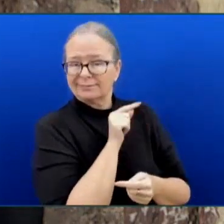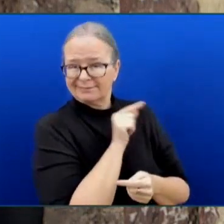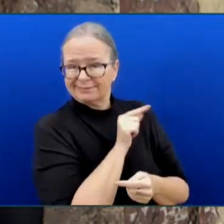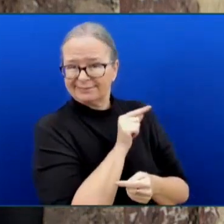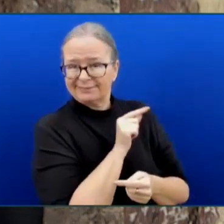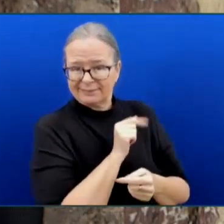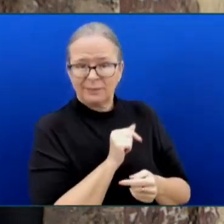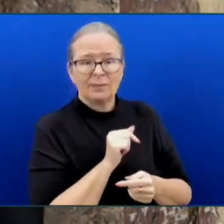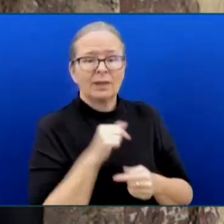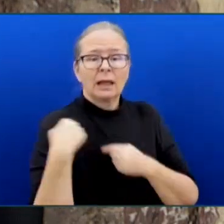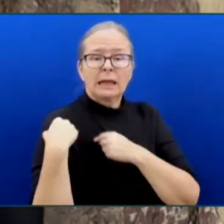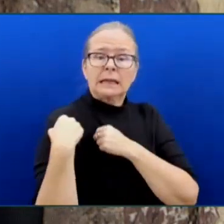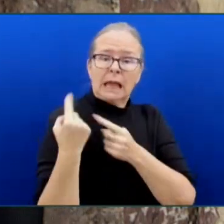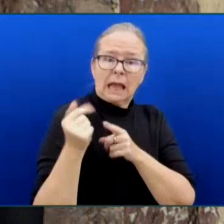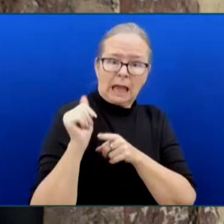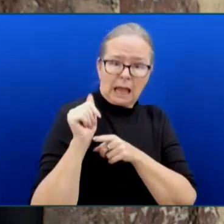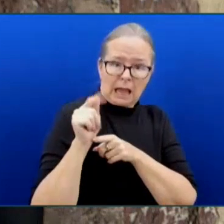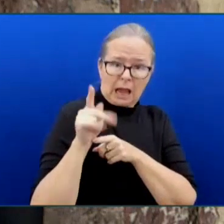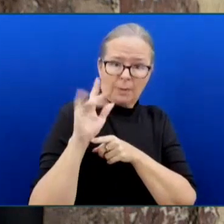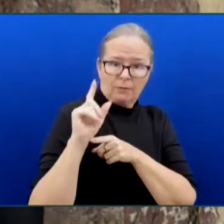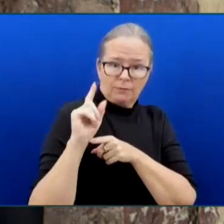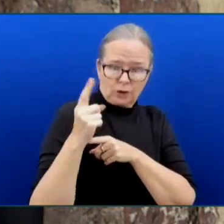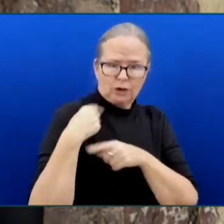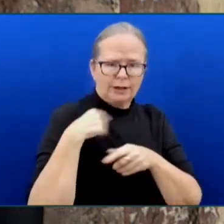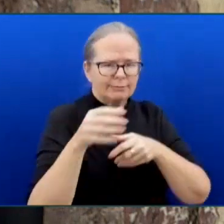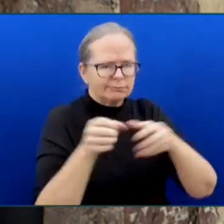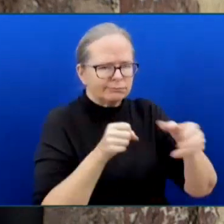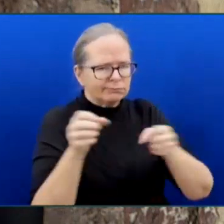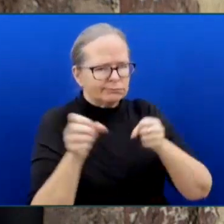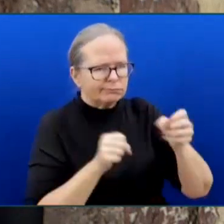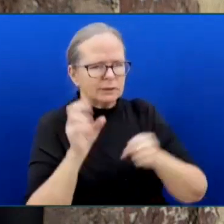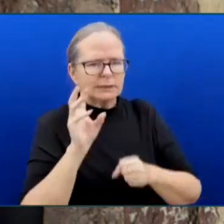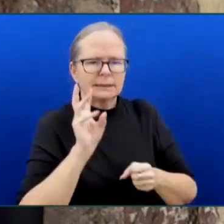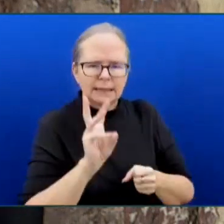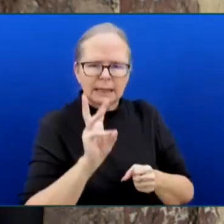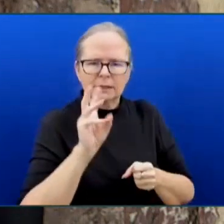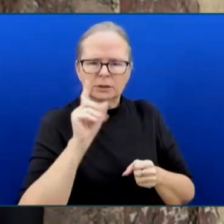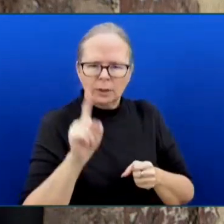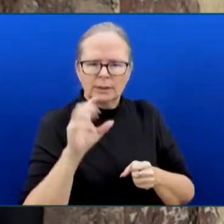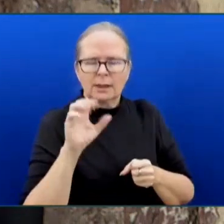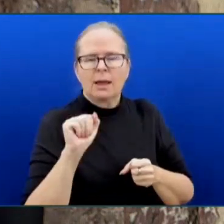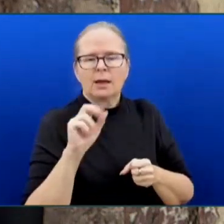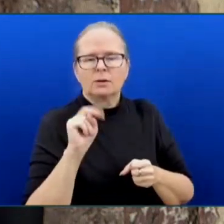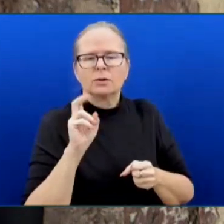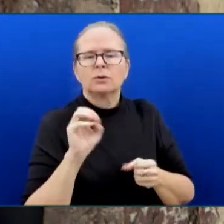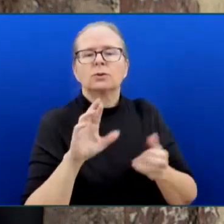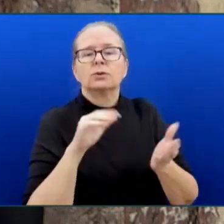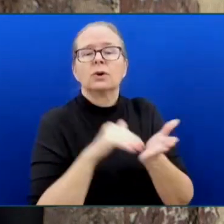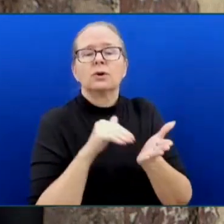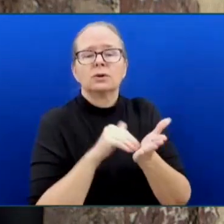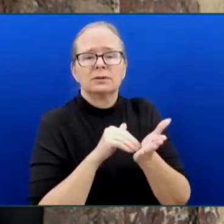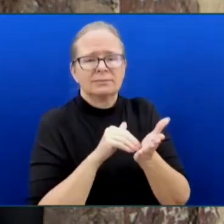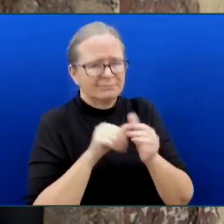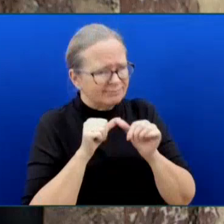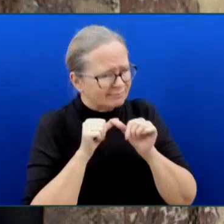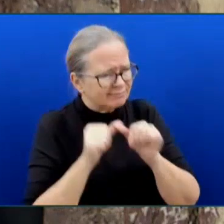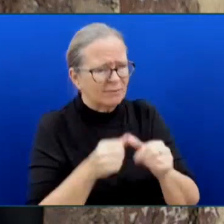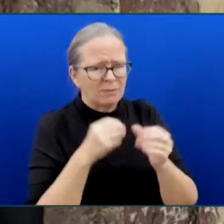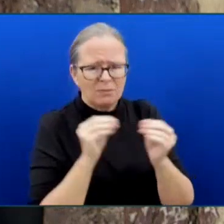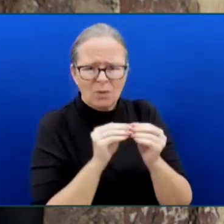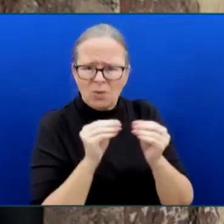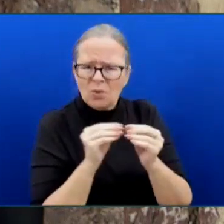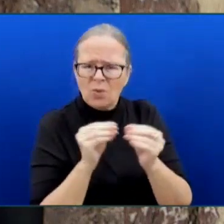61 oncologists, Honourable Speaker. We continue to invest in every aspect of our cancer center system, adding a lung cancer